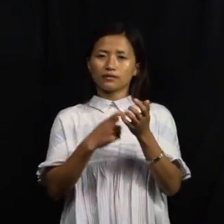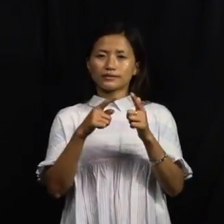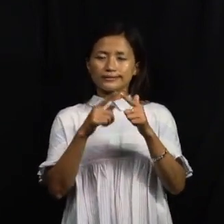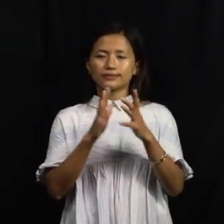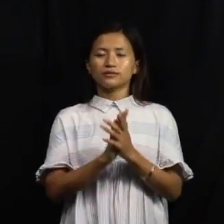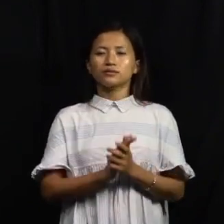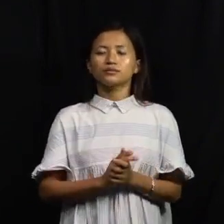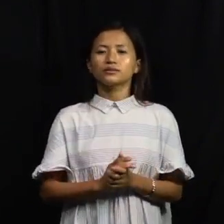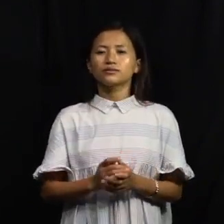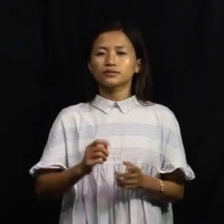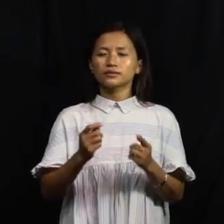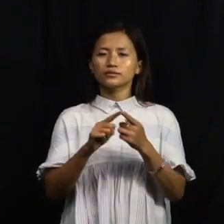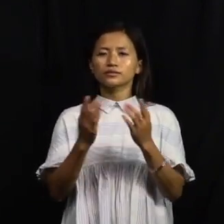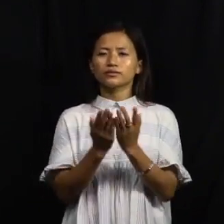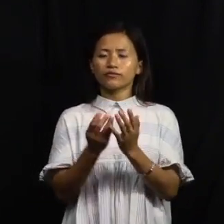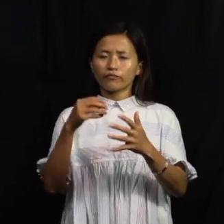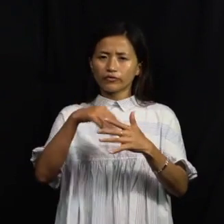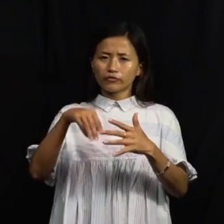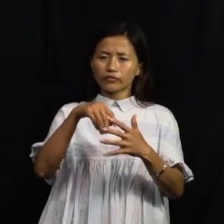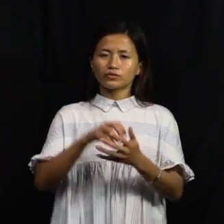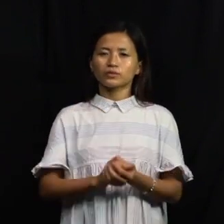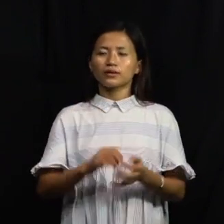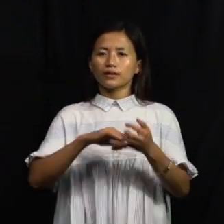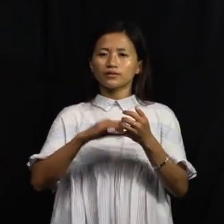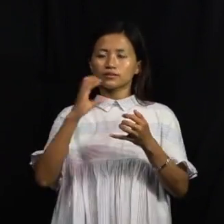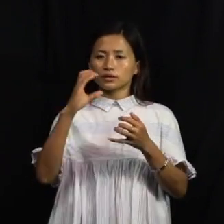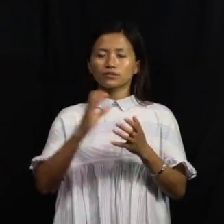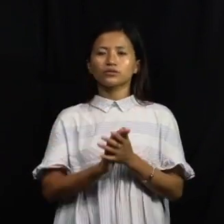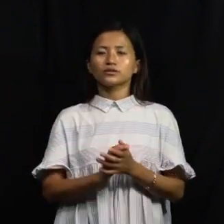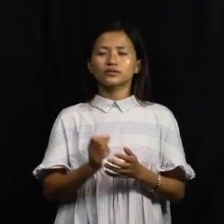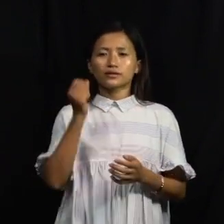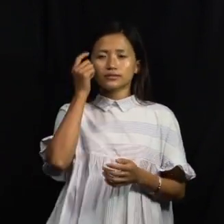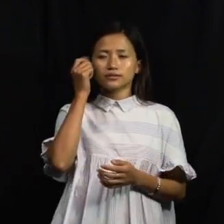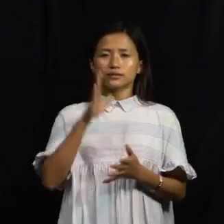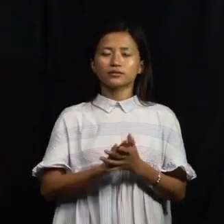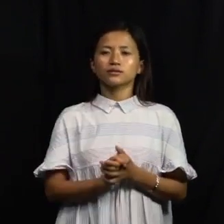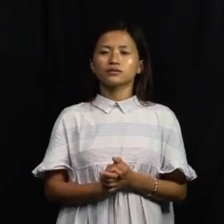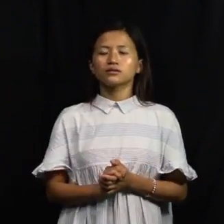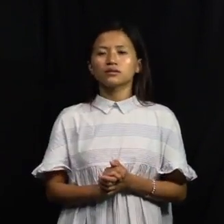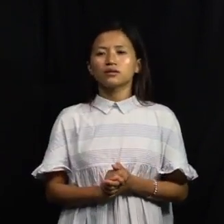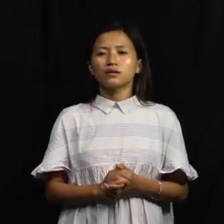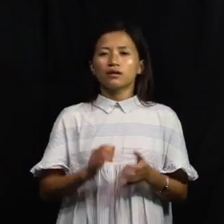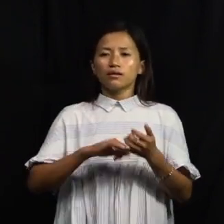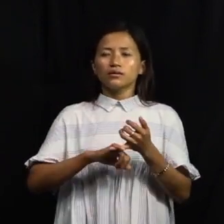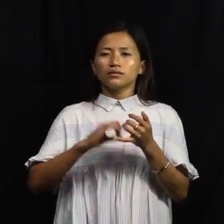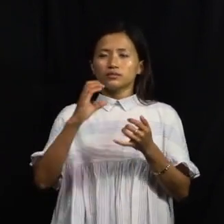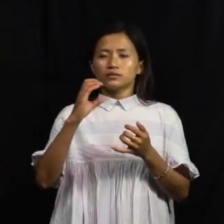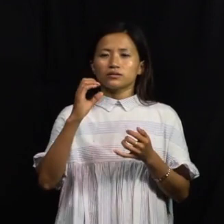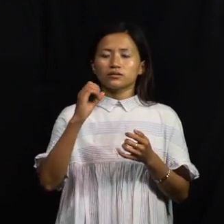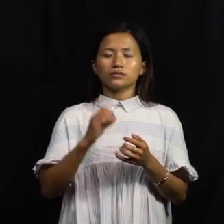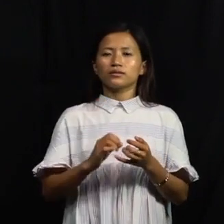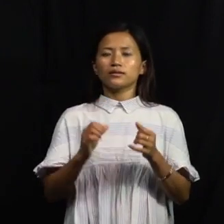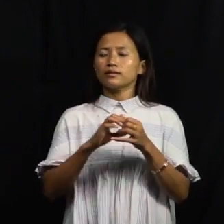that education involves some kind of psychological understanding also, isn't it? So psychologists and theories, they go